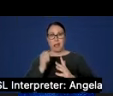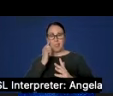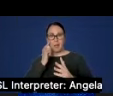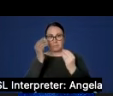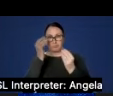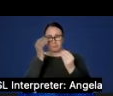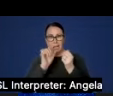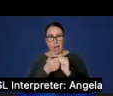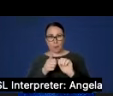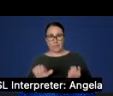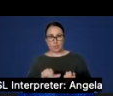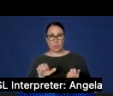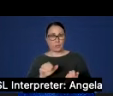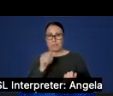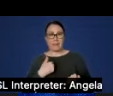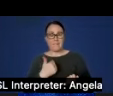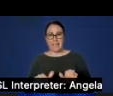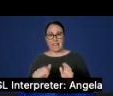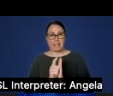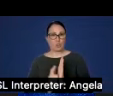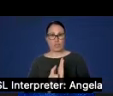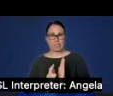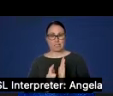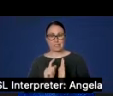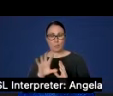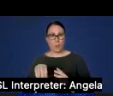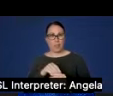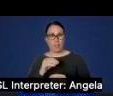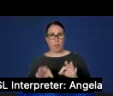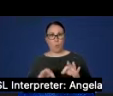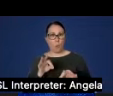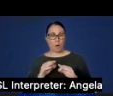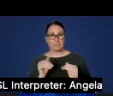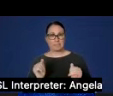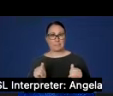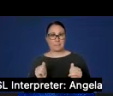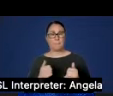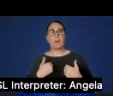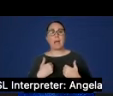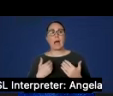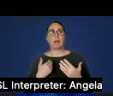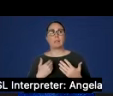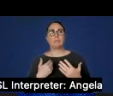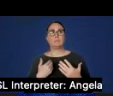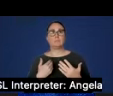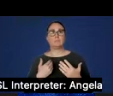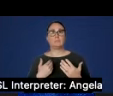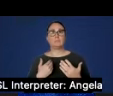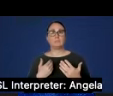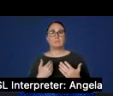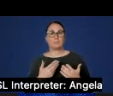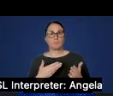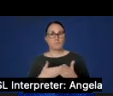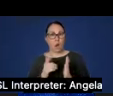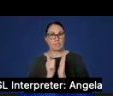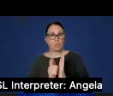any attorneys in the court system at that time. We had prosecutors, judges that had been in the system